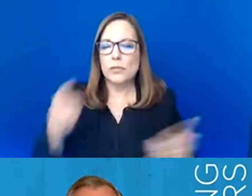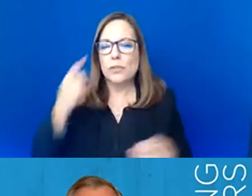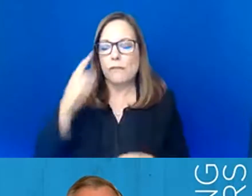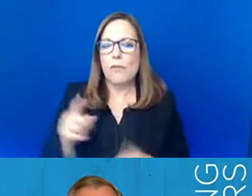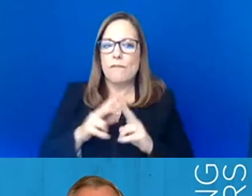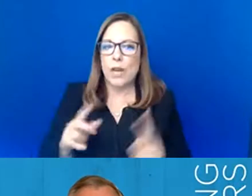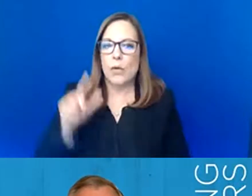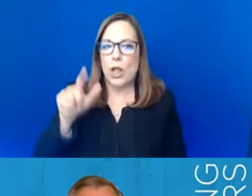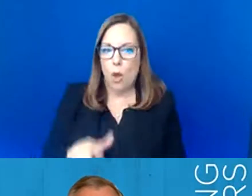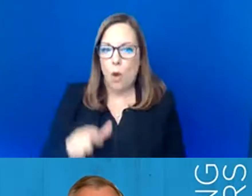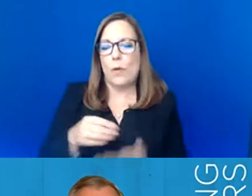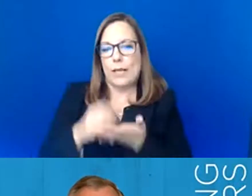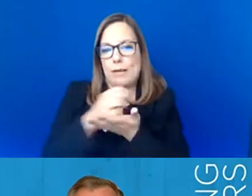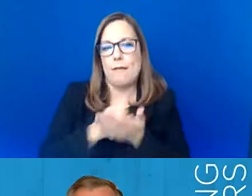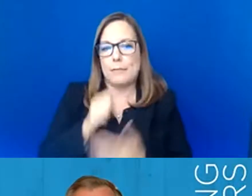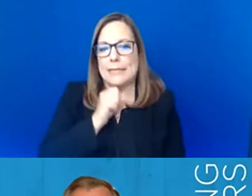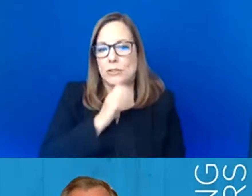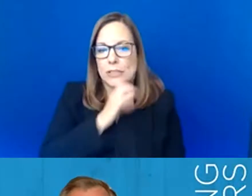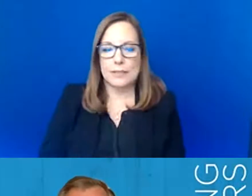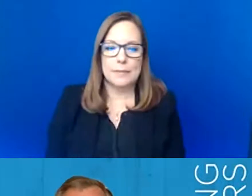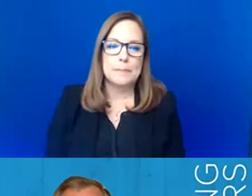seniors. Go on to the next one, please.